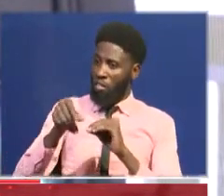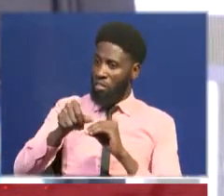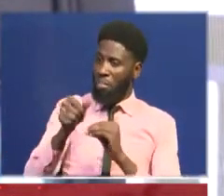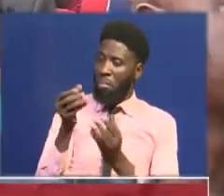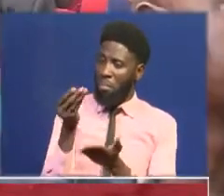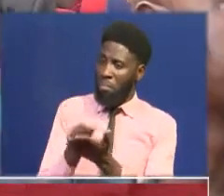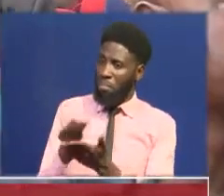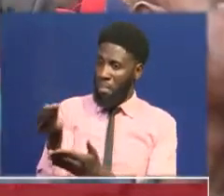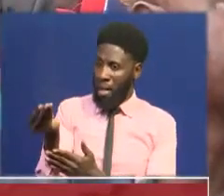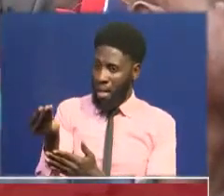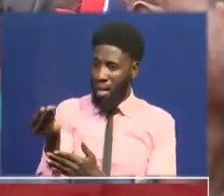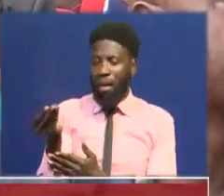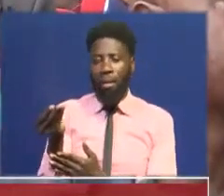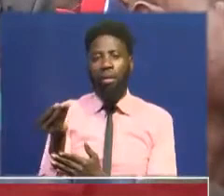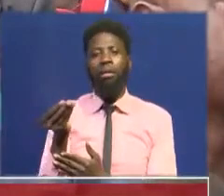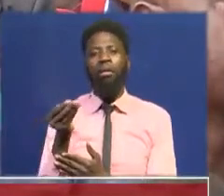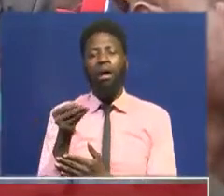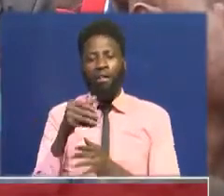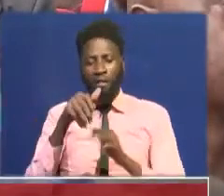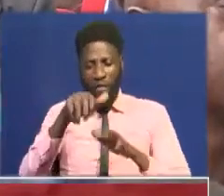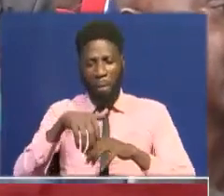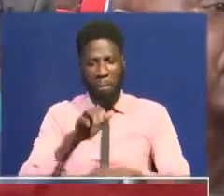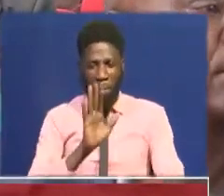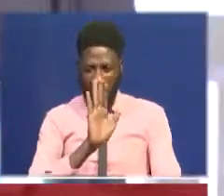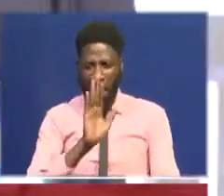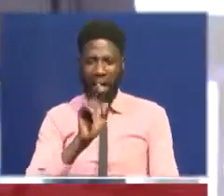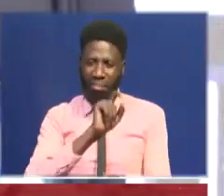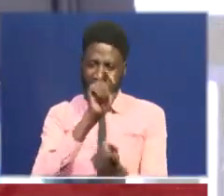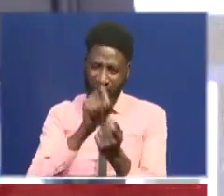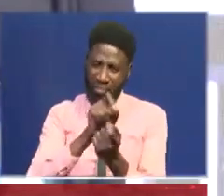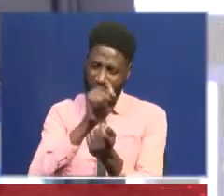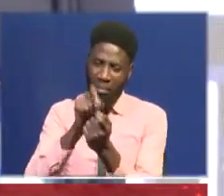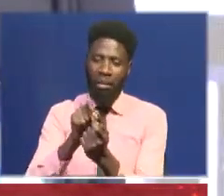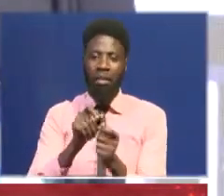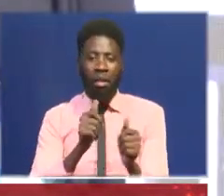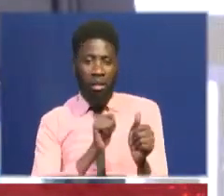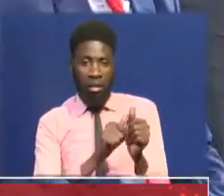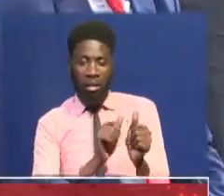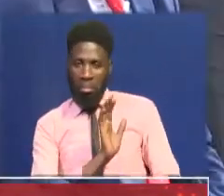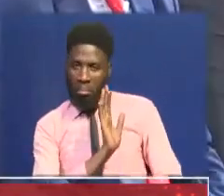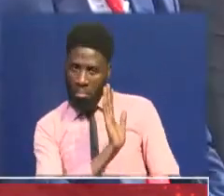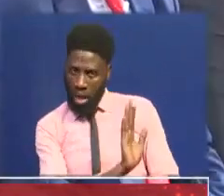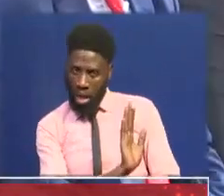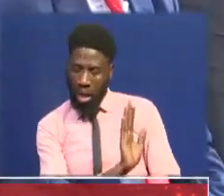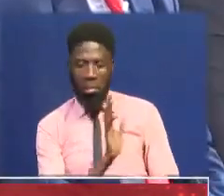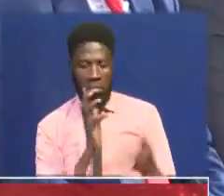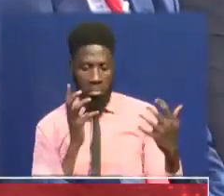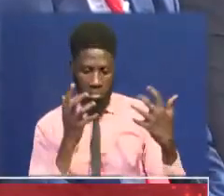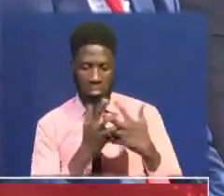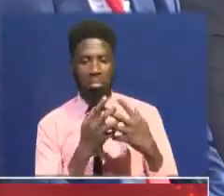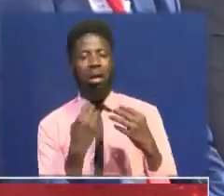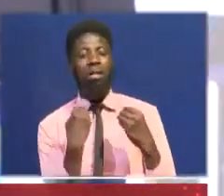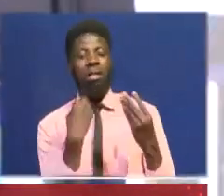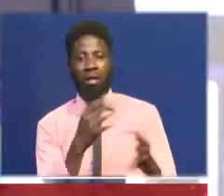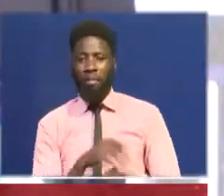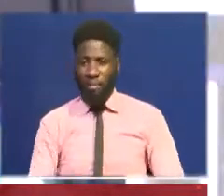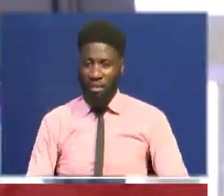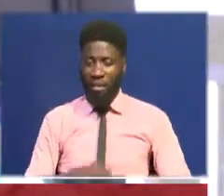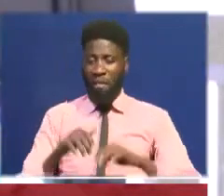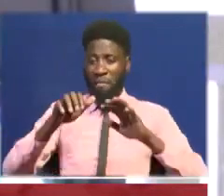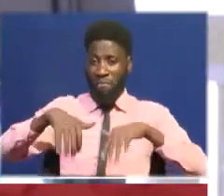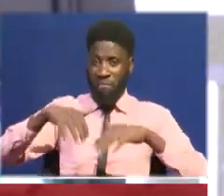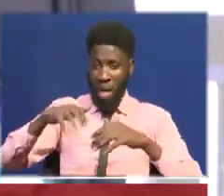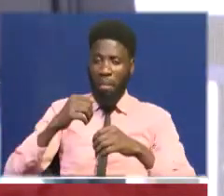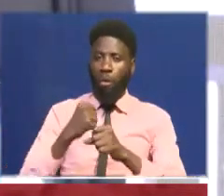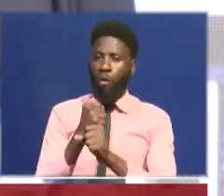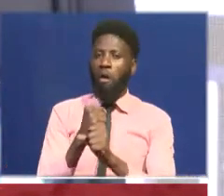call crop-specific fertilizer. Kama ni mkulima wa mahidi, ama anapewa ile inastahili mahidi. Kama ni mkulima wa